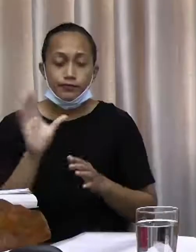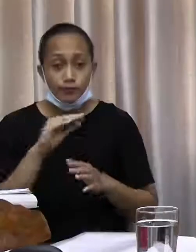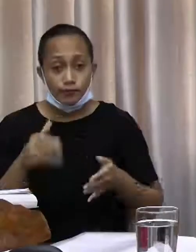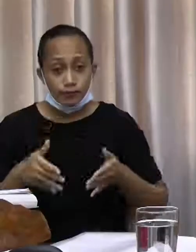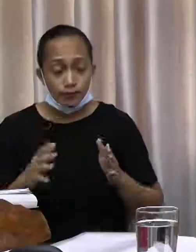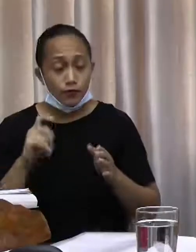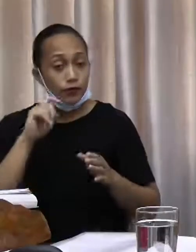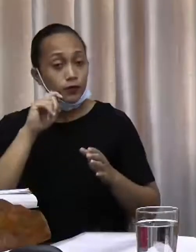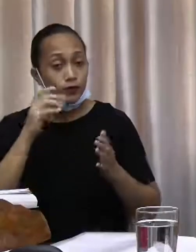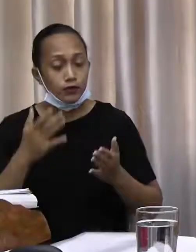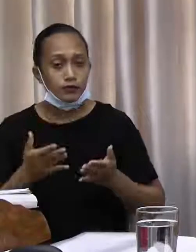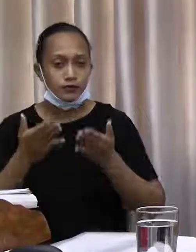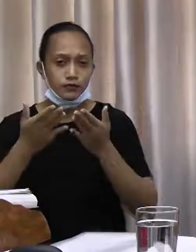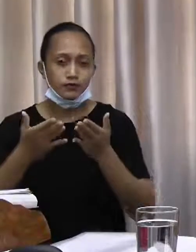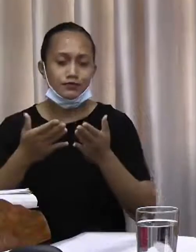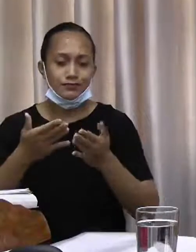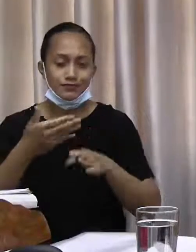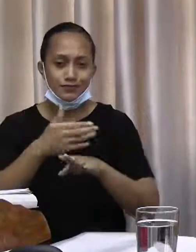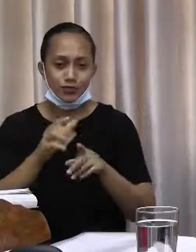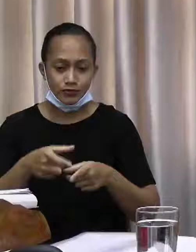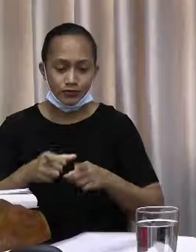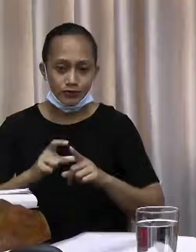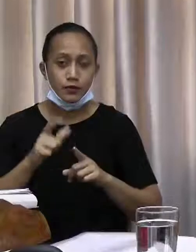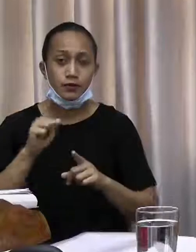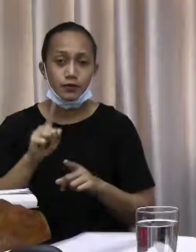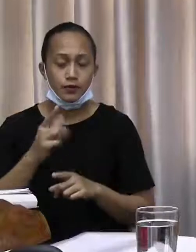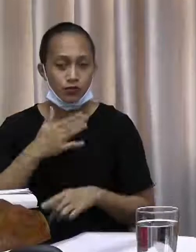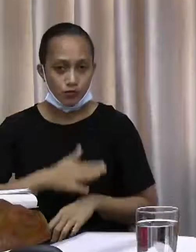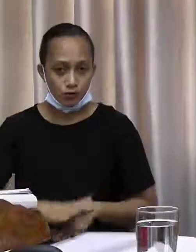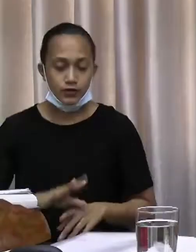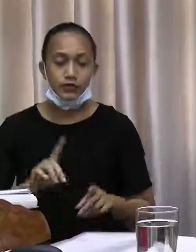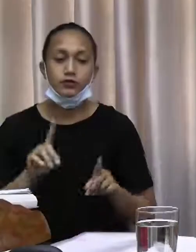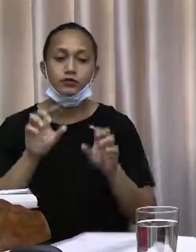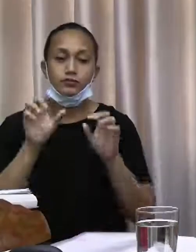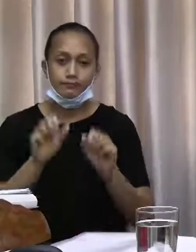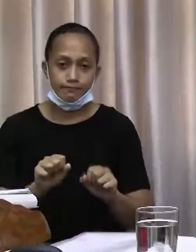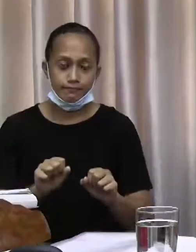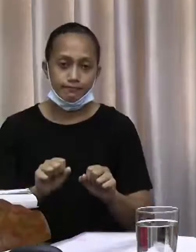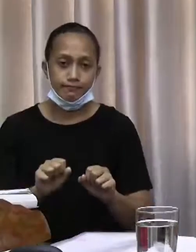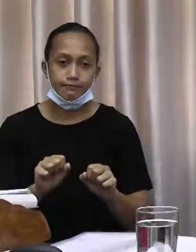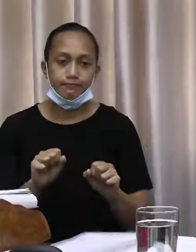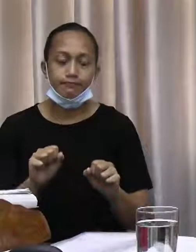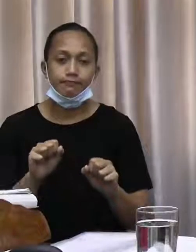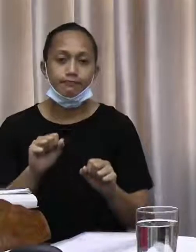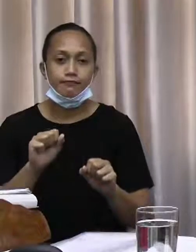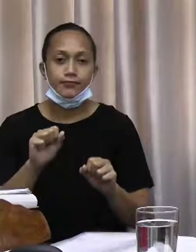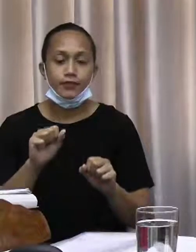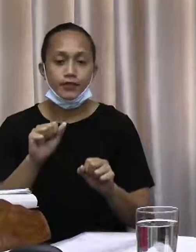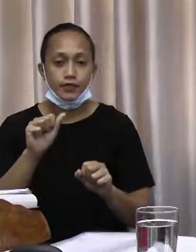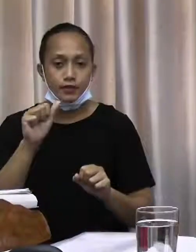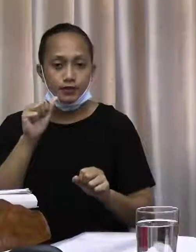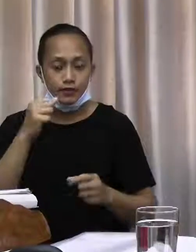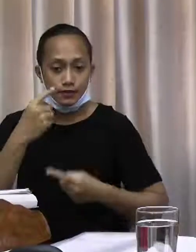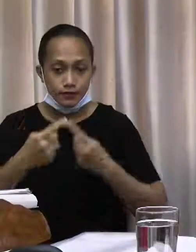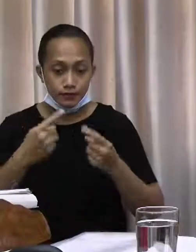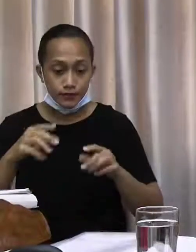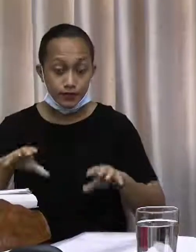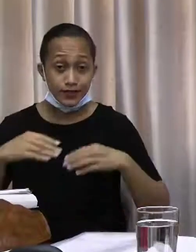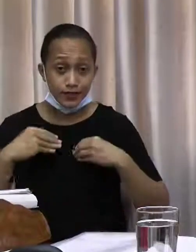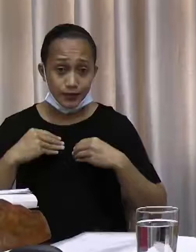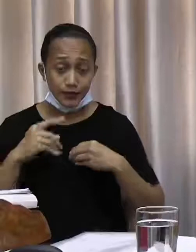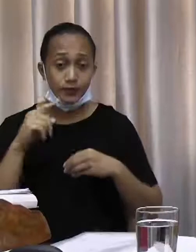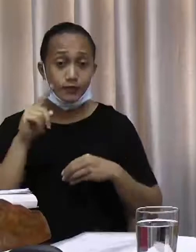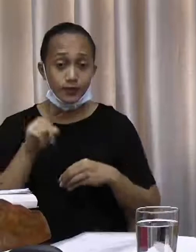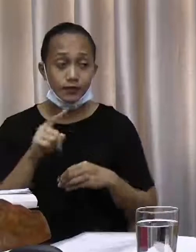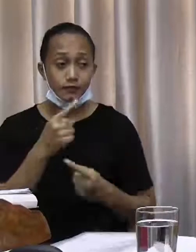new difficulties, but we need to remain resilient and unified and accept that